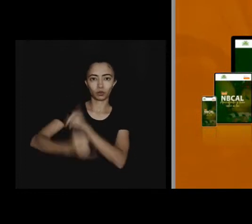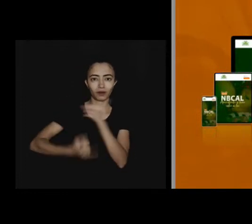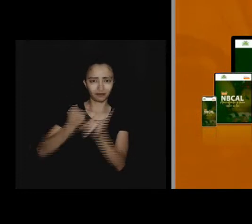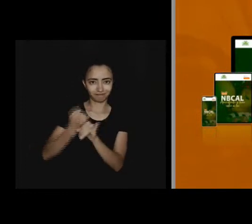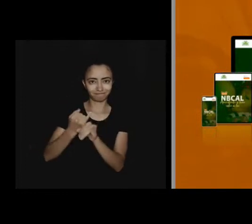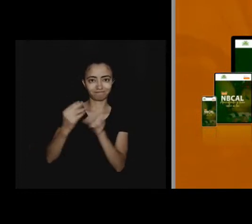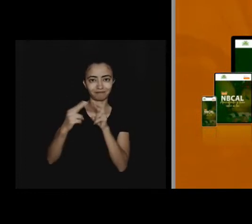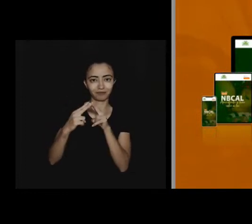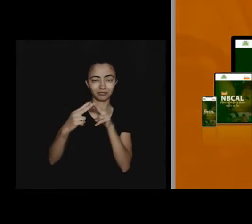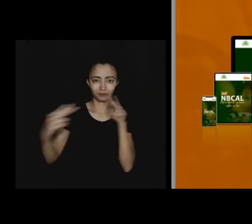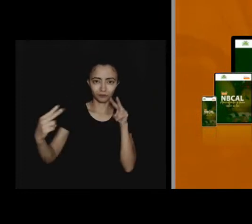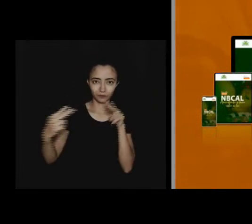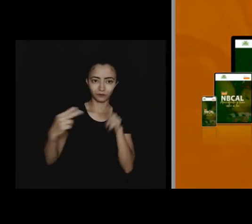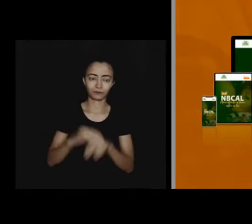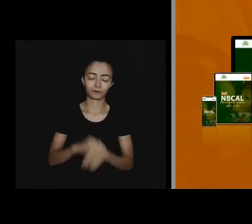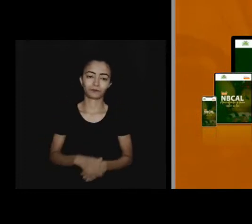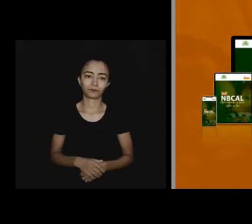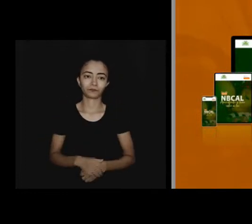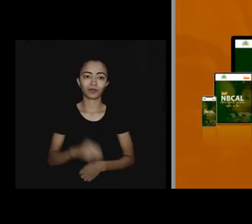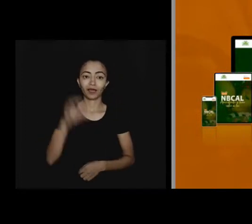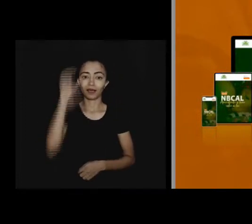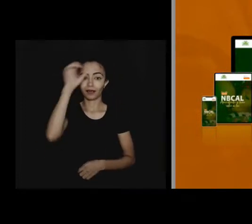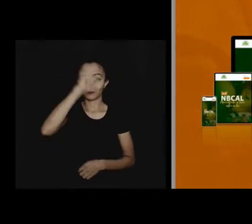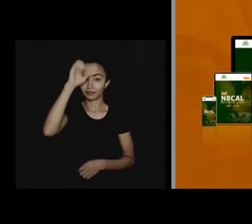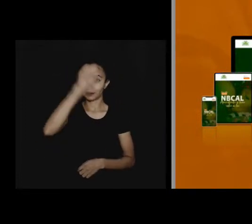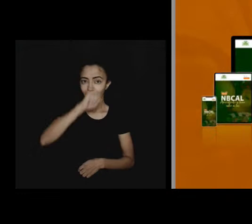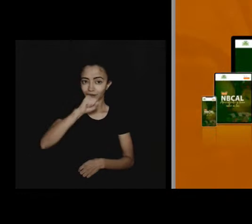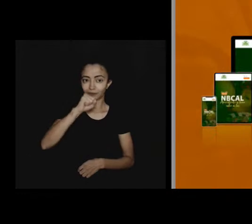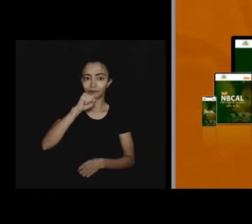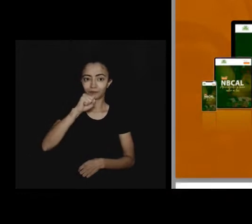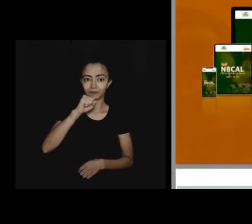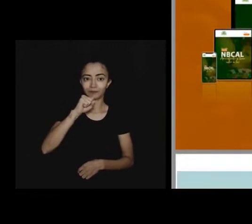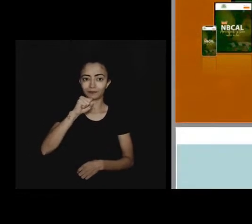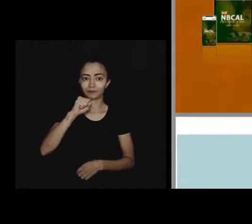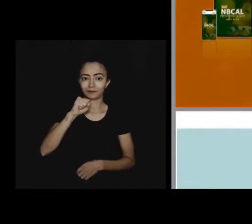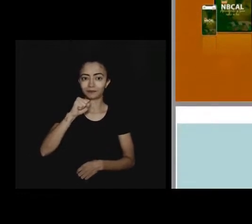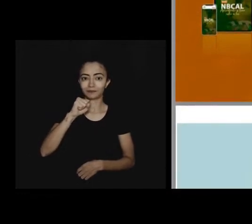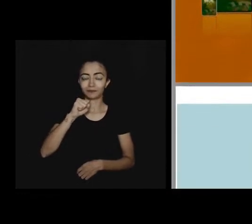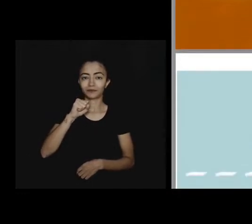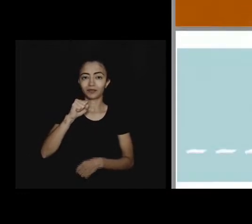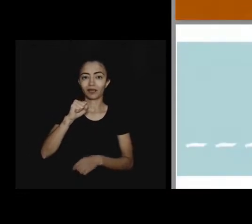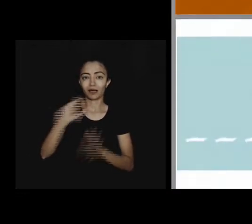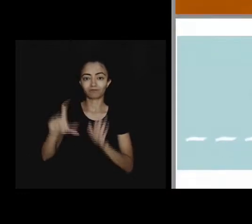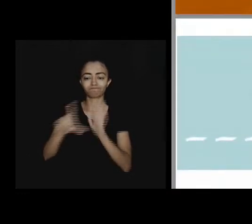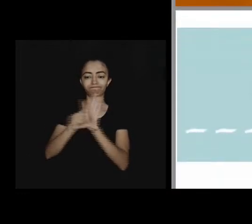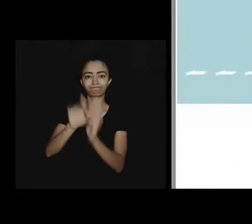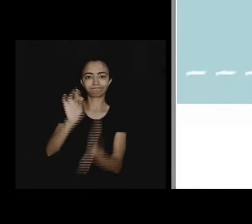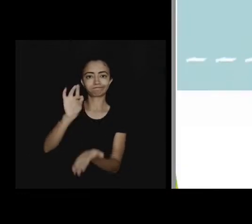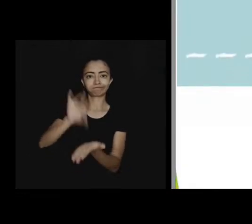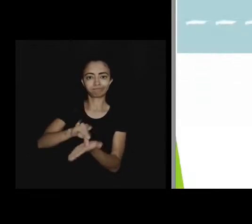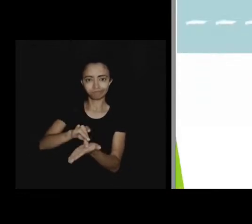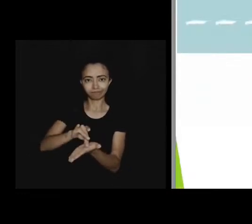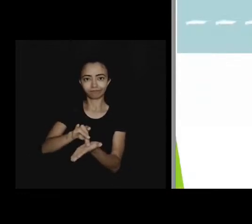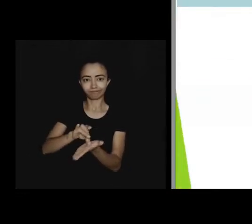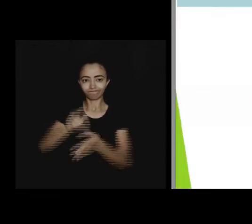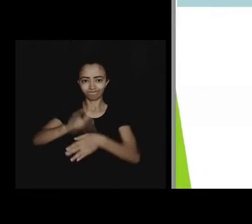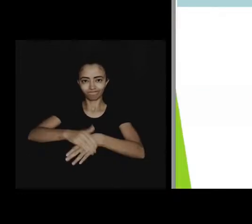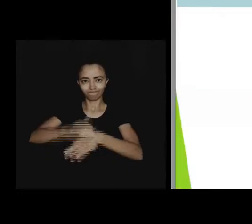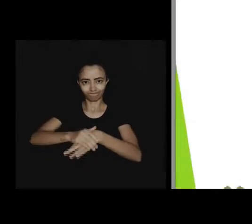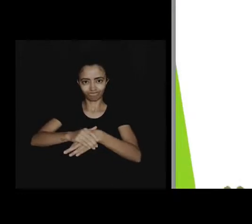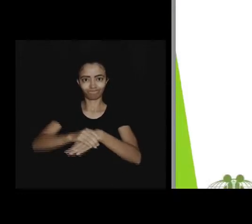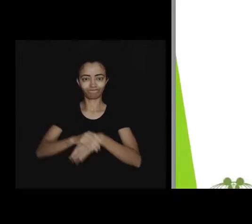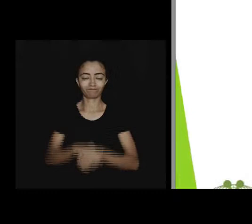look beautiful. So it was the one learning to make the most out of the law,